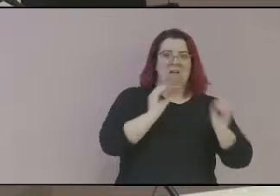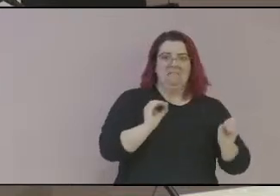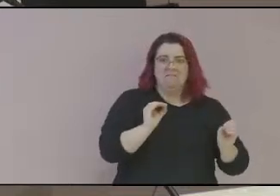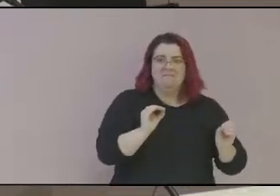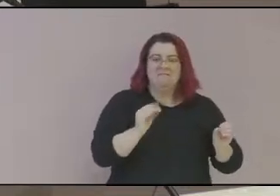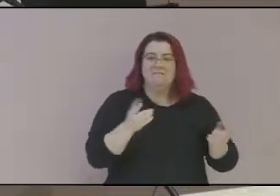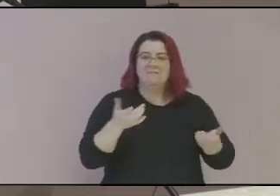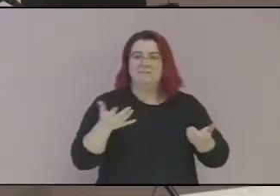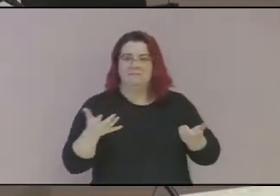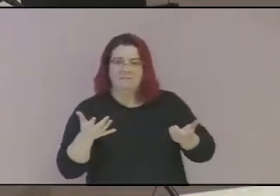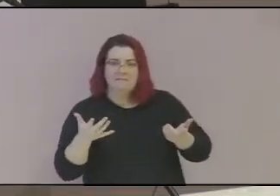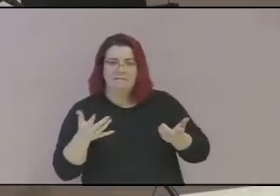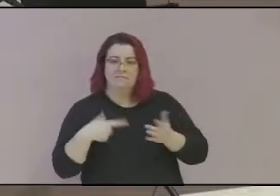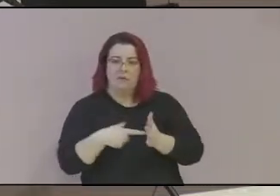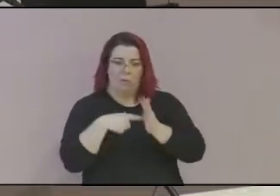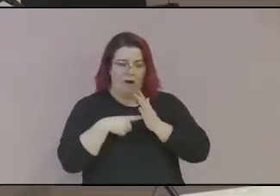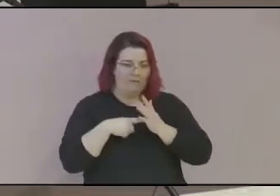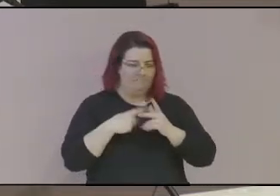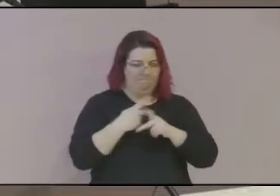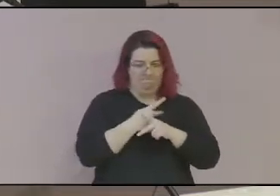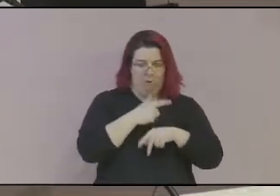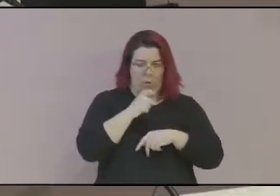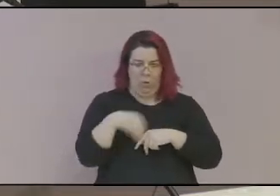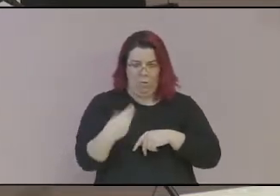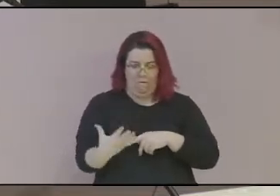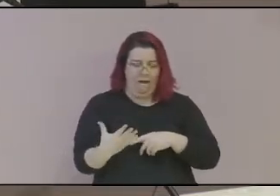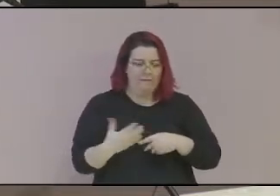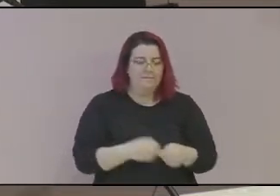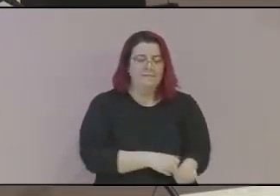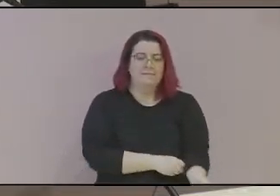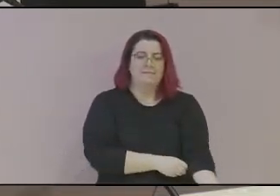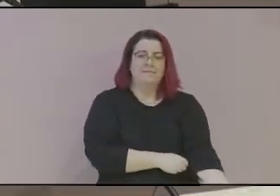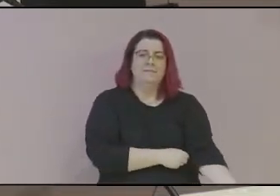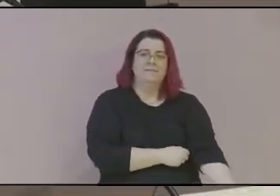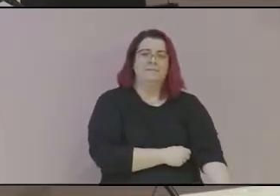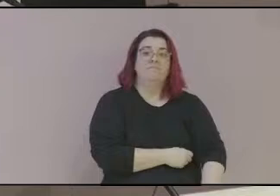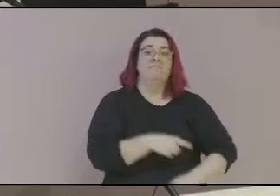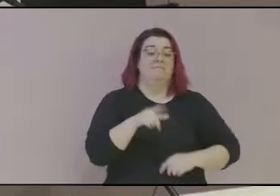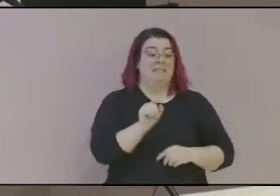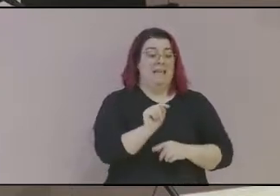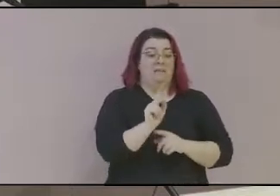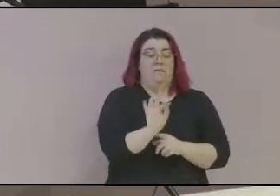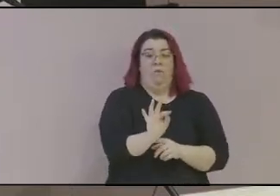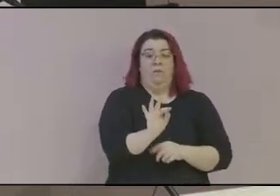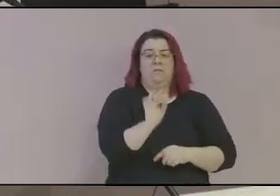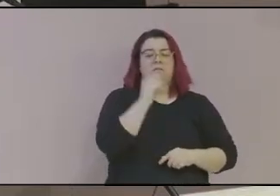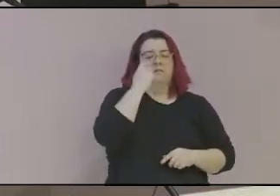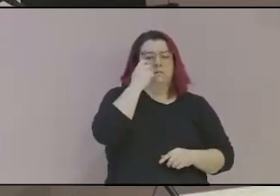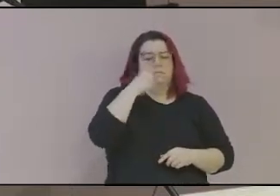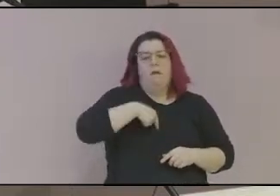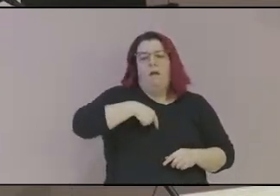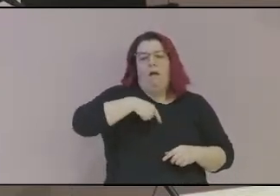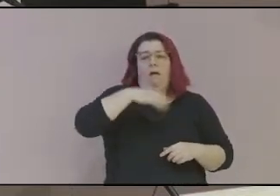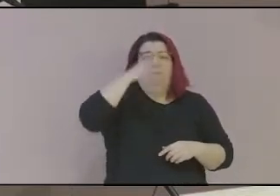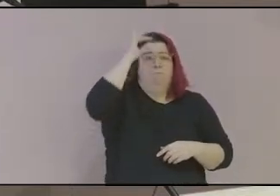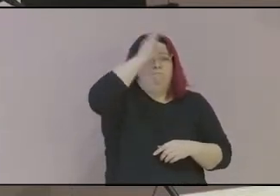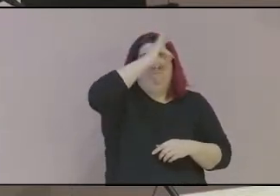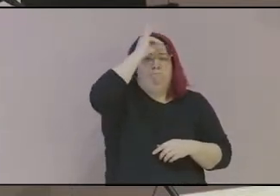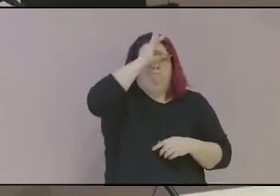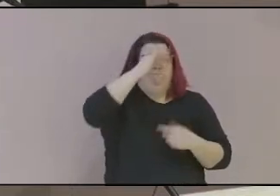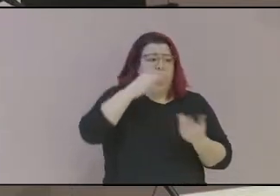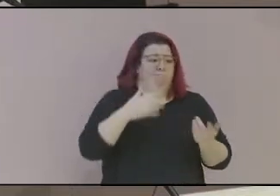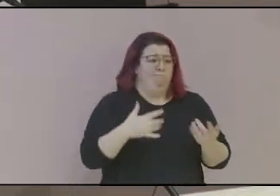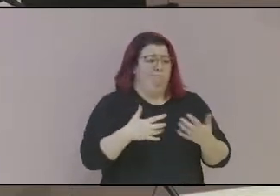task force needed help from an expert work group because they didn't all know much about ventilators, and they then convened 36